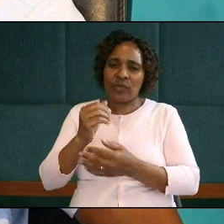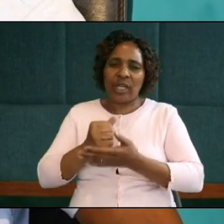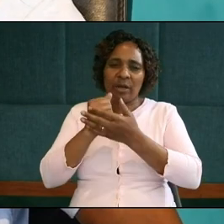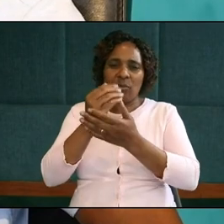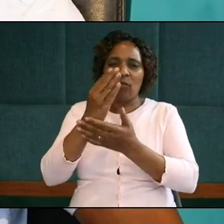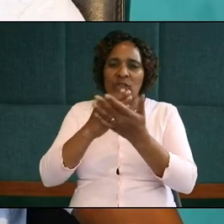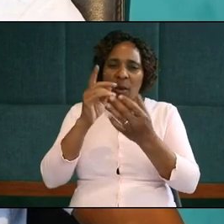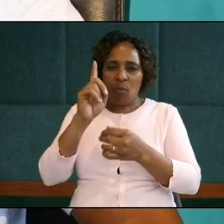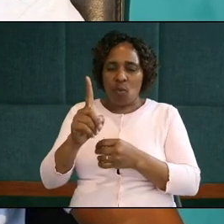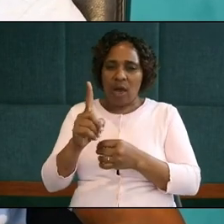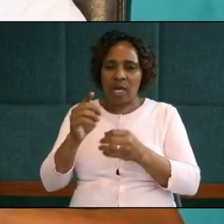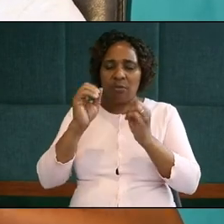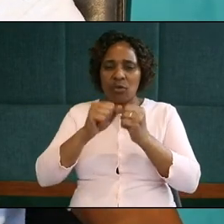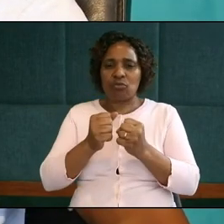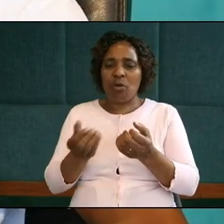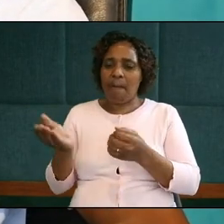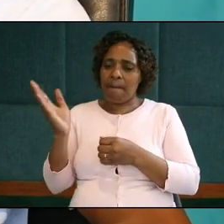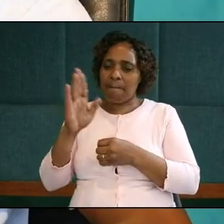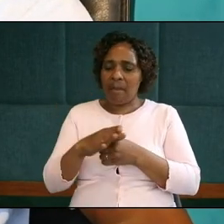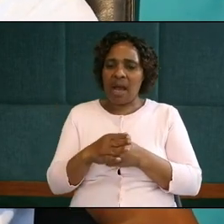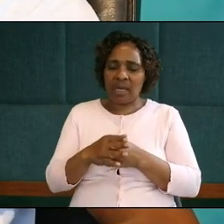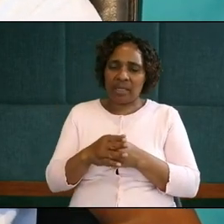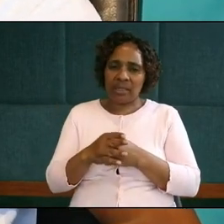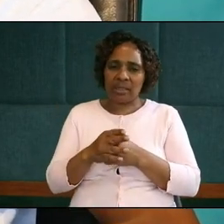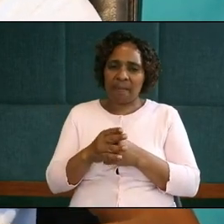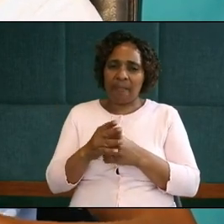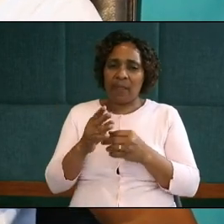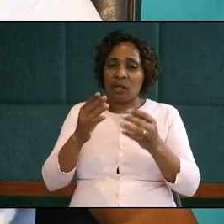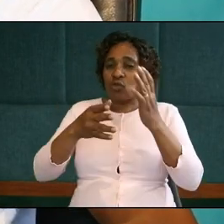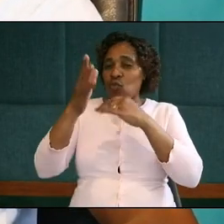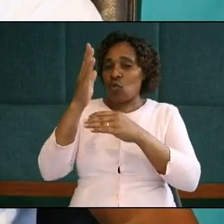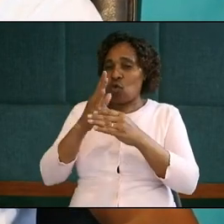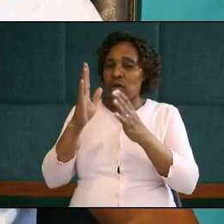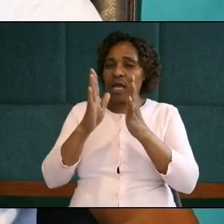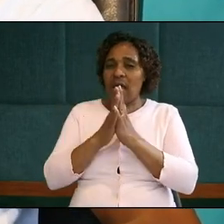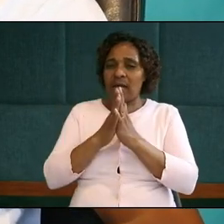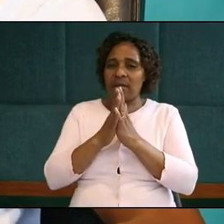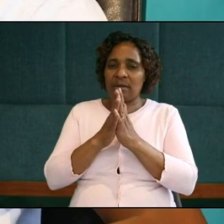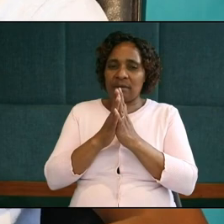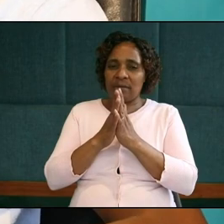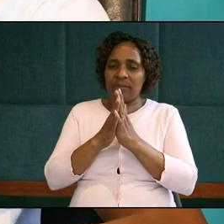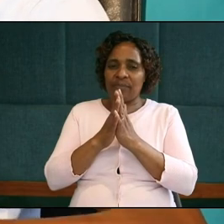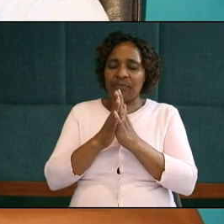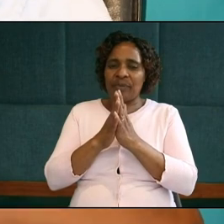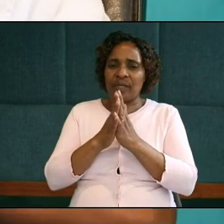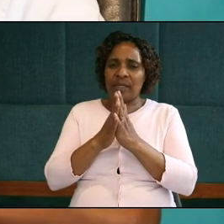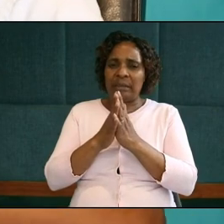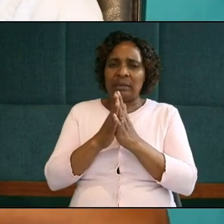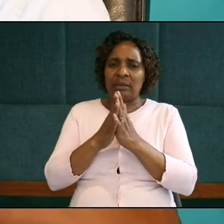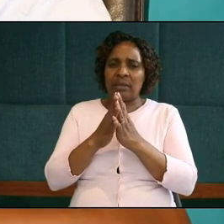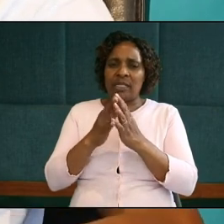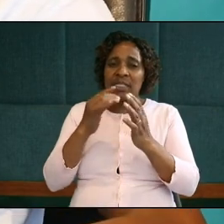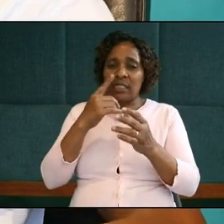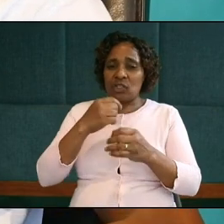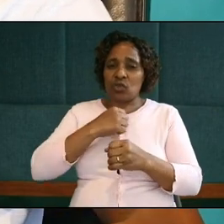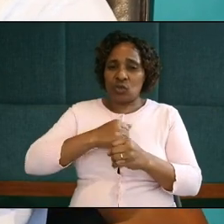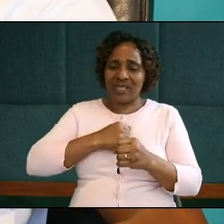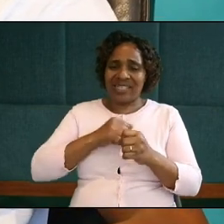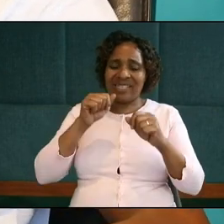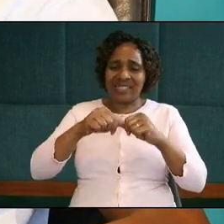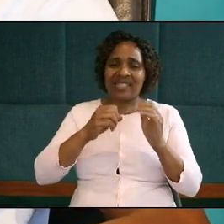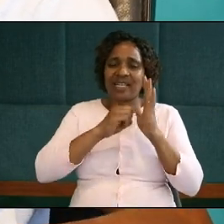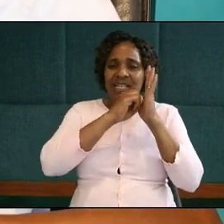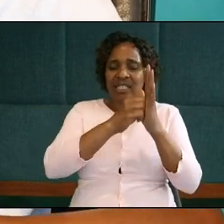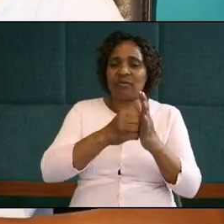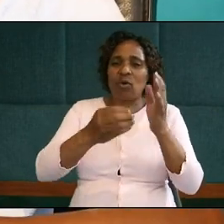were able to repent and they were able to go back to God and were restored, yeah. You see. And this is an example of godly sorrow